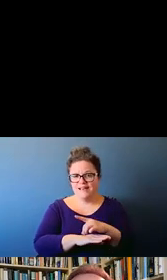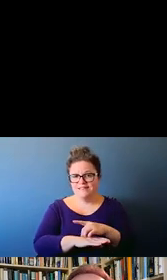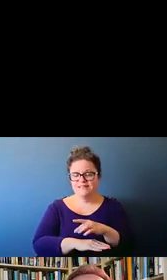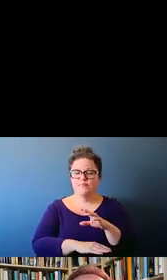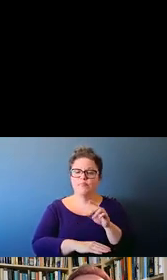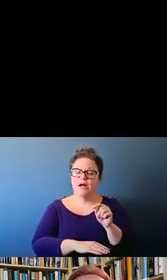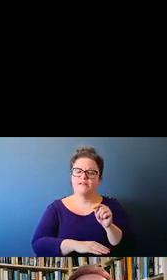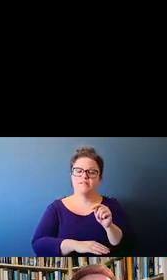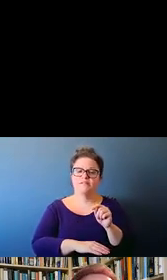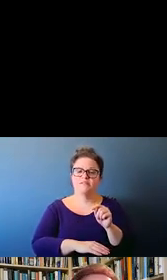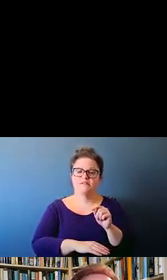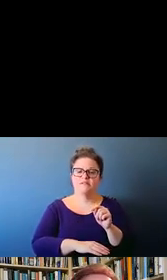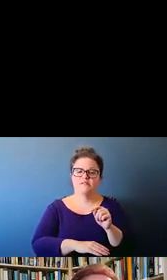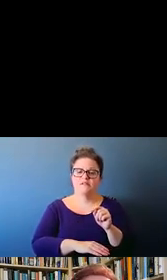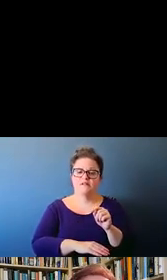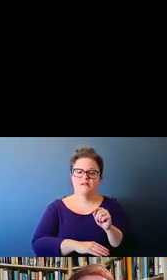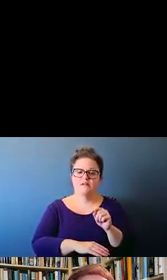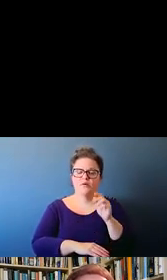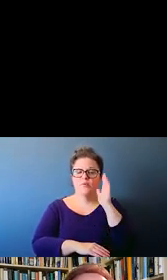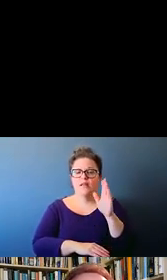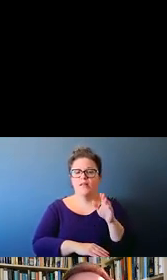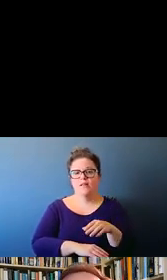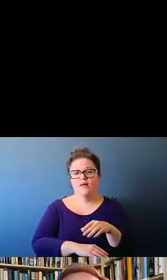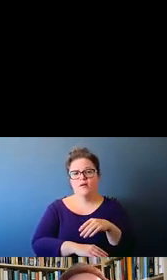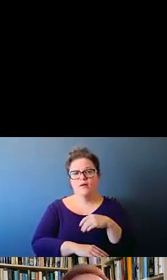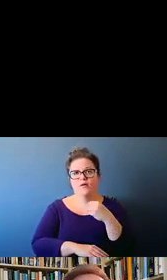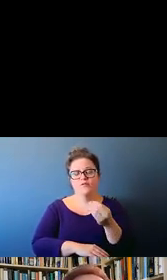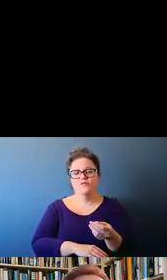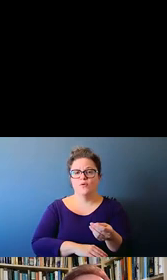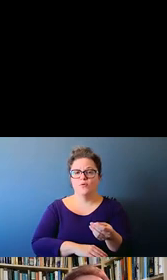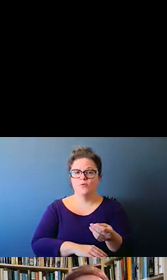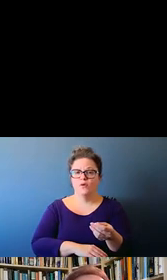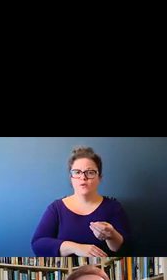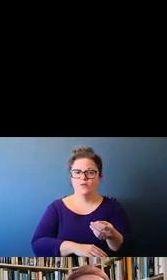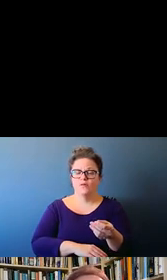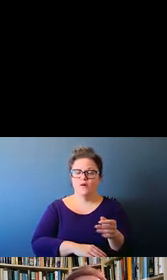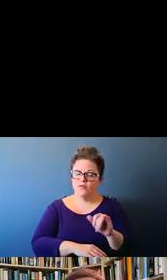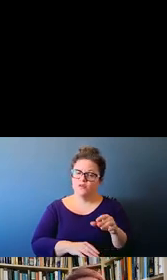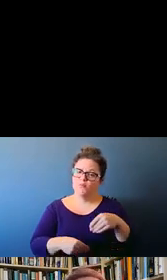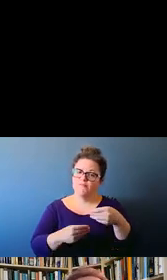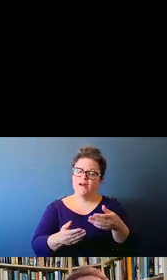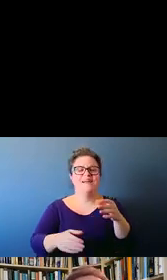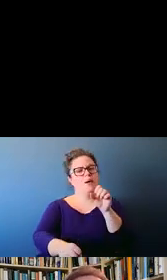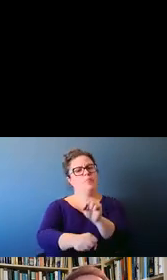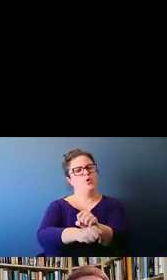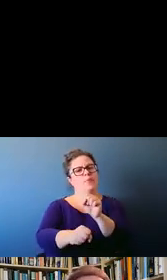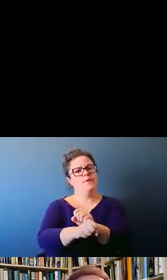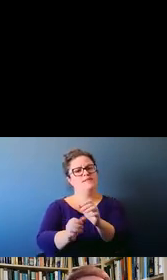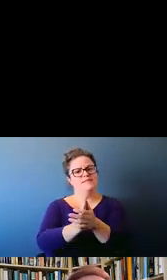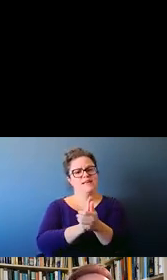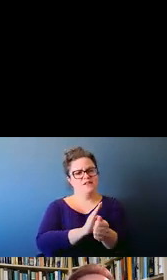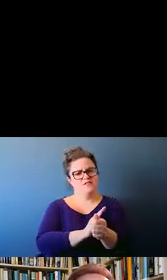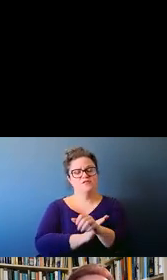give you what we call transferable or employment skills. So the kinds of skills that you learn through an arts degree